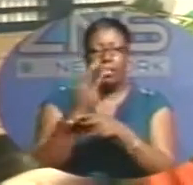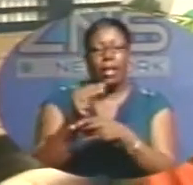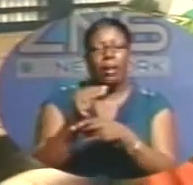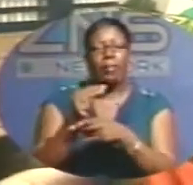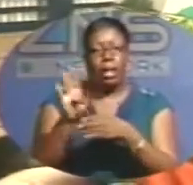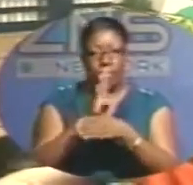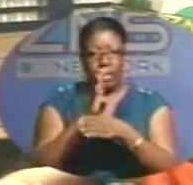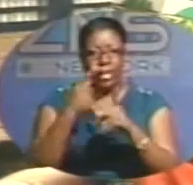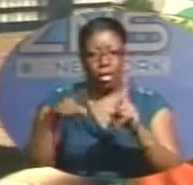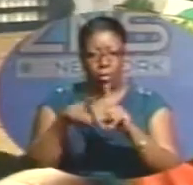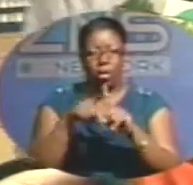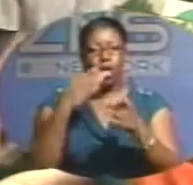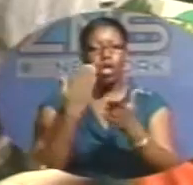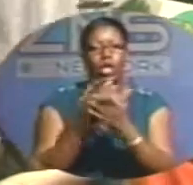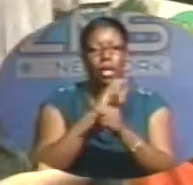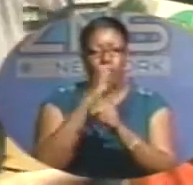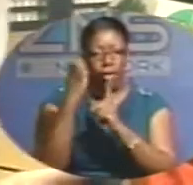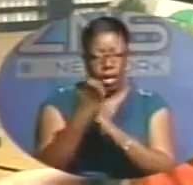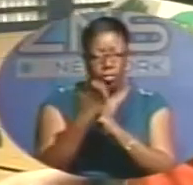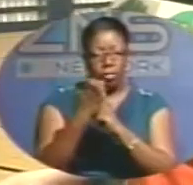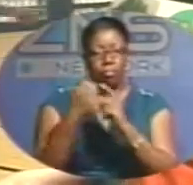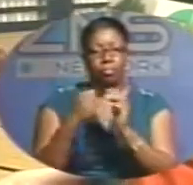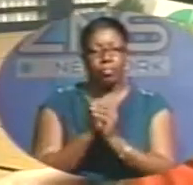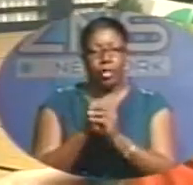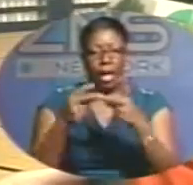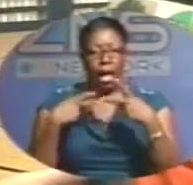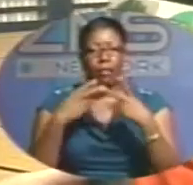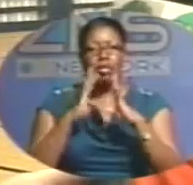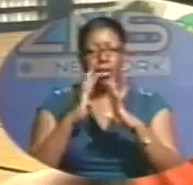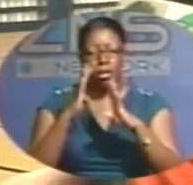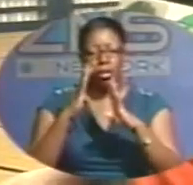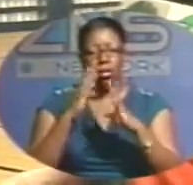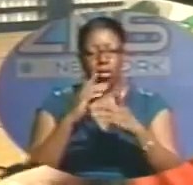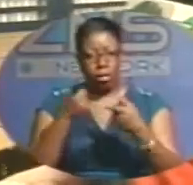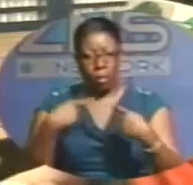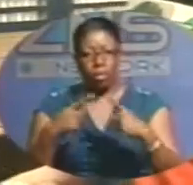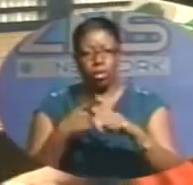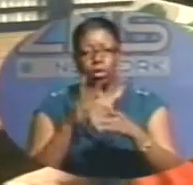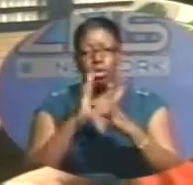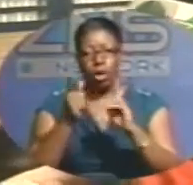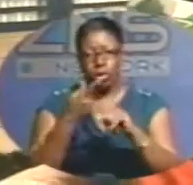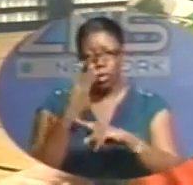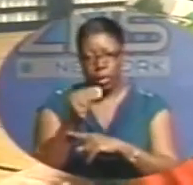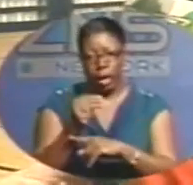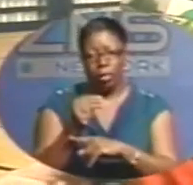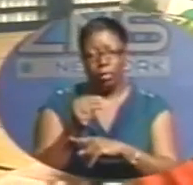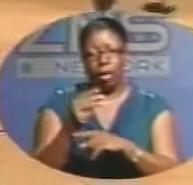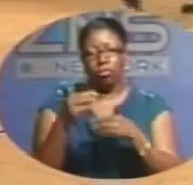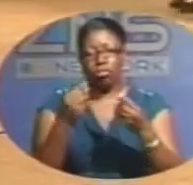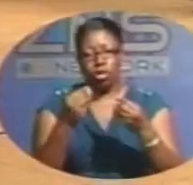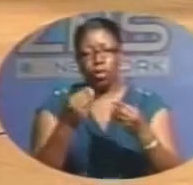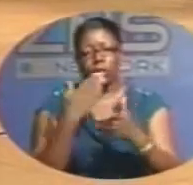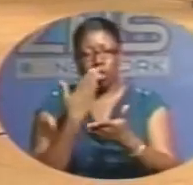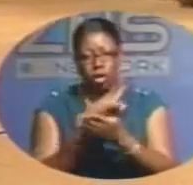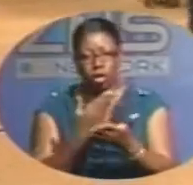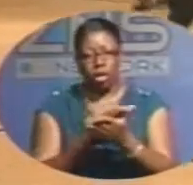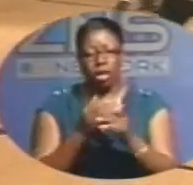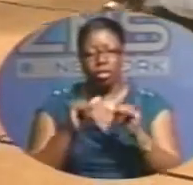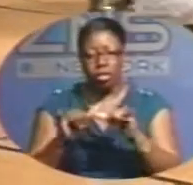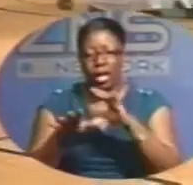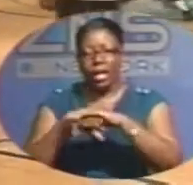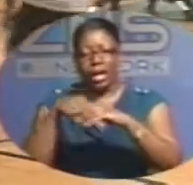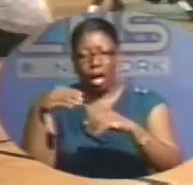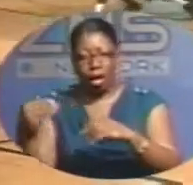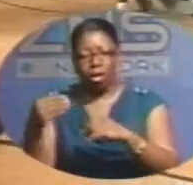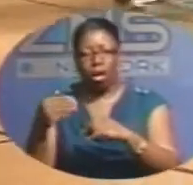positive environment. We have speakers coming to talk to them about life, about God, about doing the right things and staying out of trouble. You know, gangbanging is